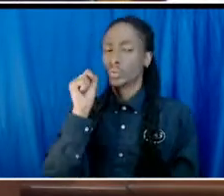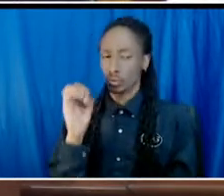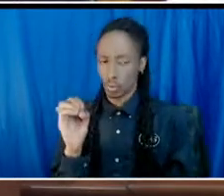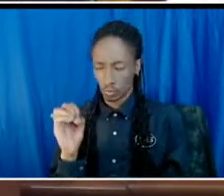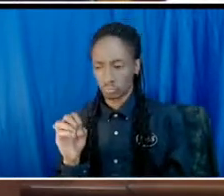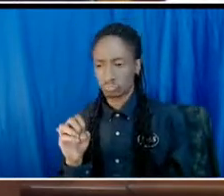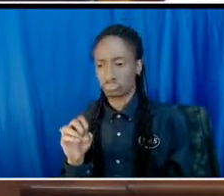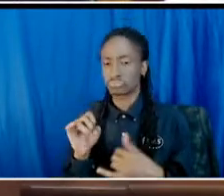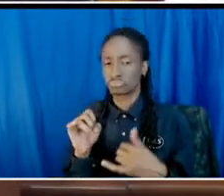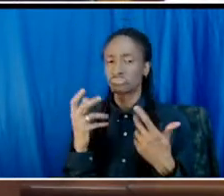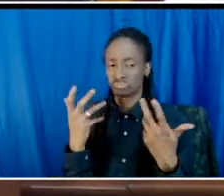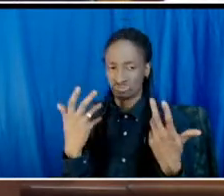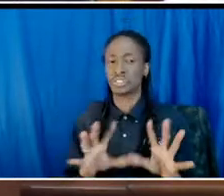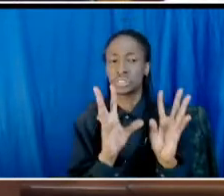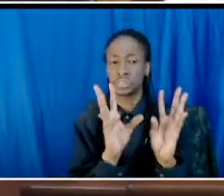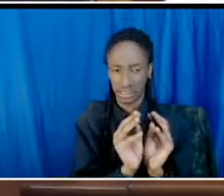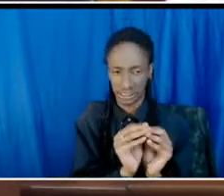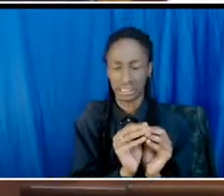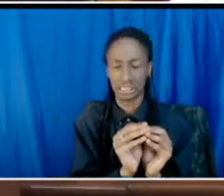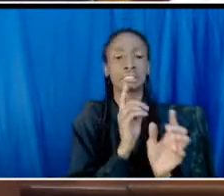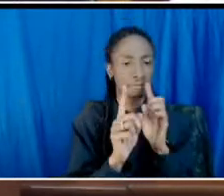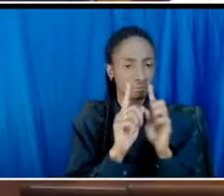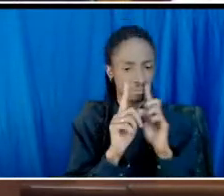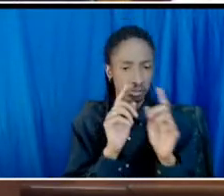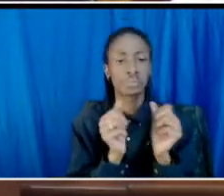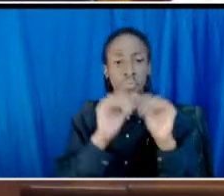these meetings and conversations with the president,